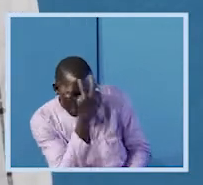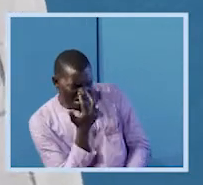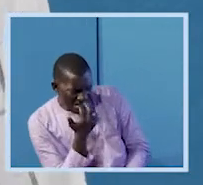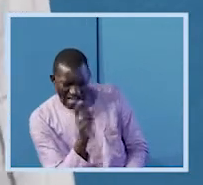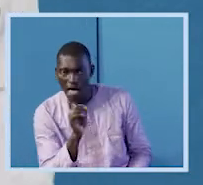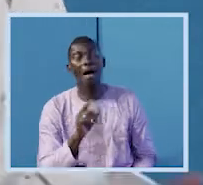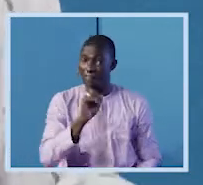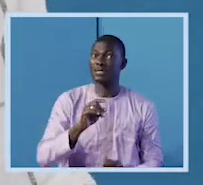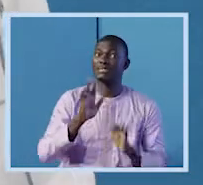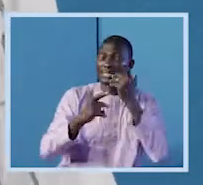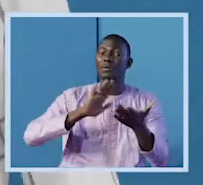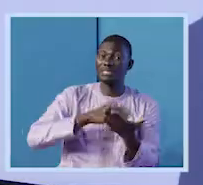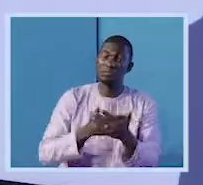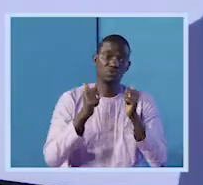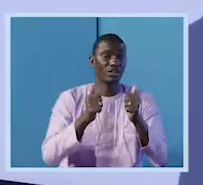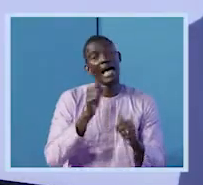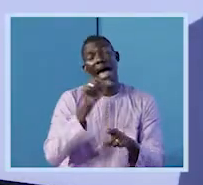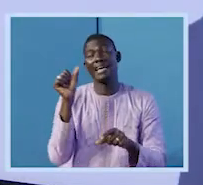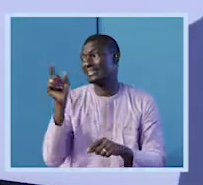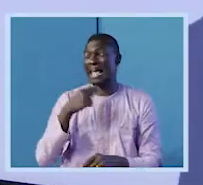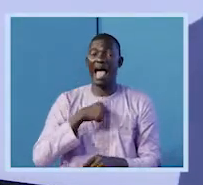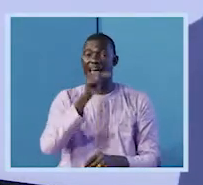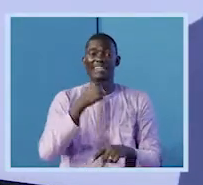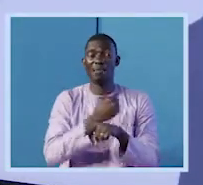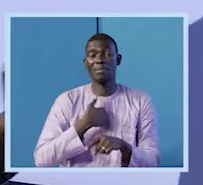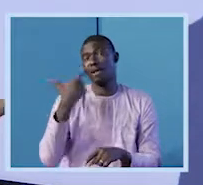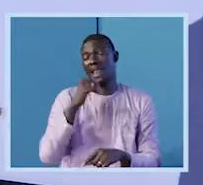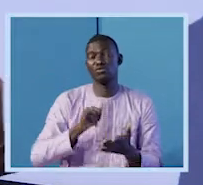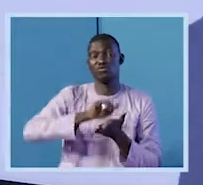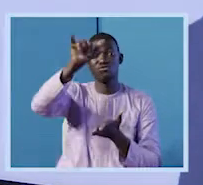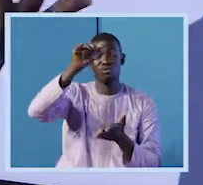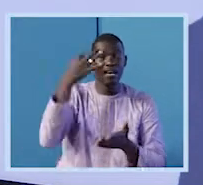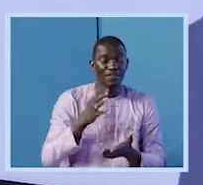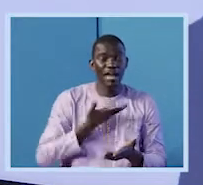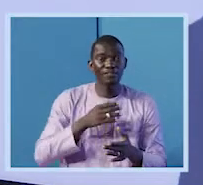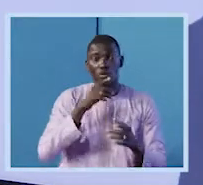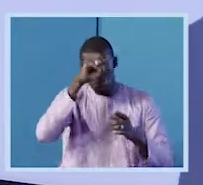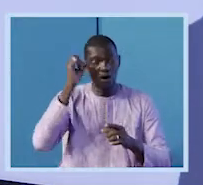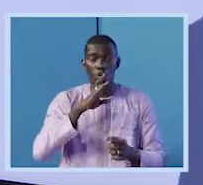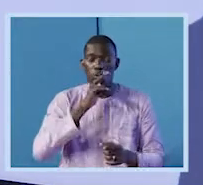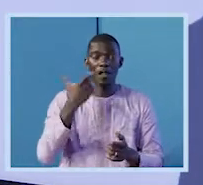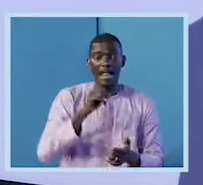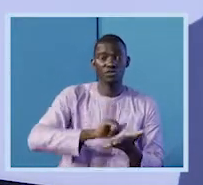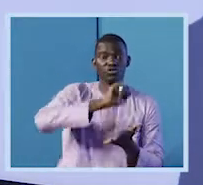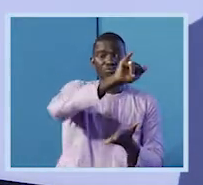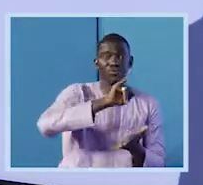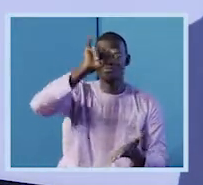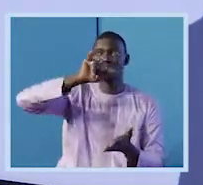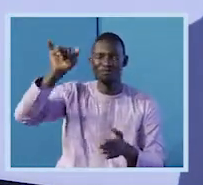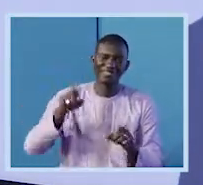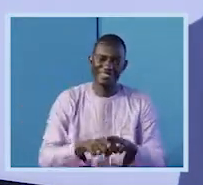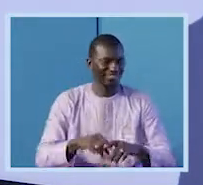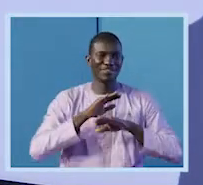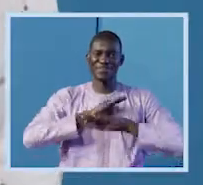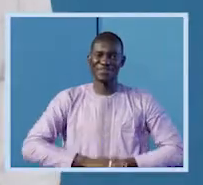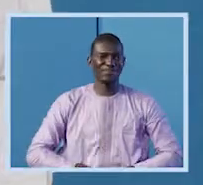venture into. And Gambians like to travel. So once you have a profession that you'll be traveling. So I think they are it's something good. Gambians